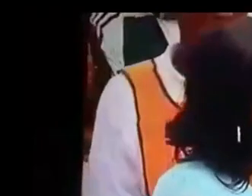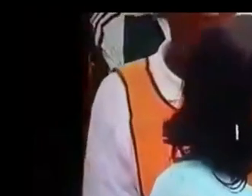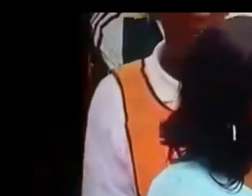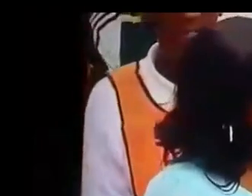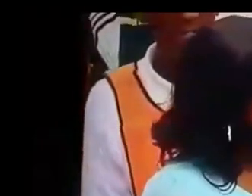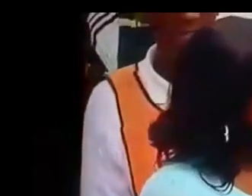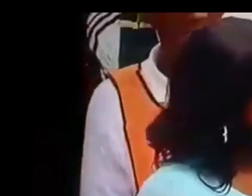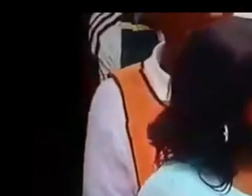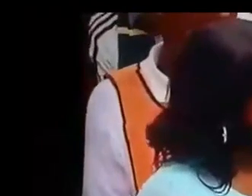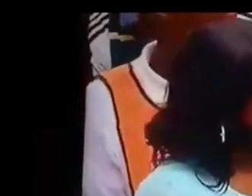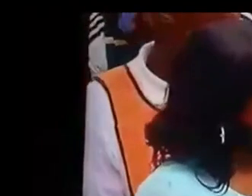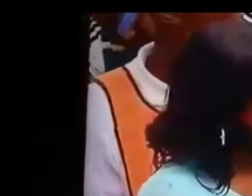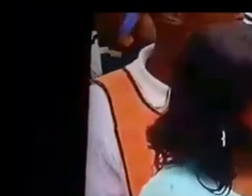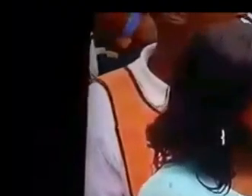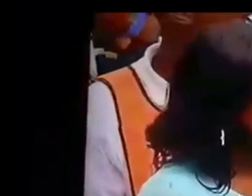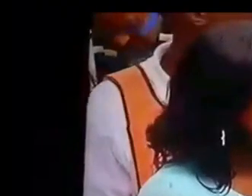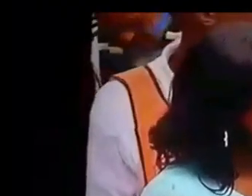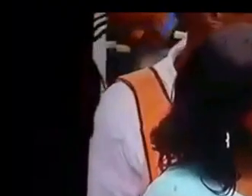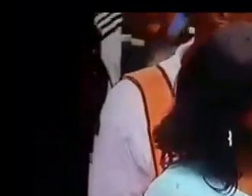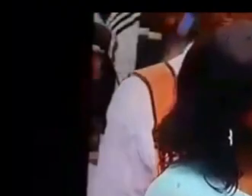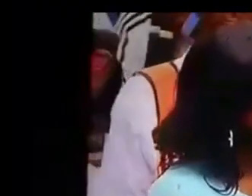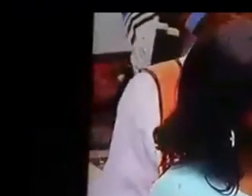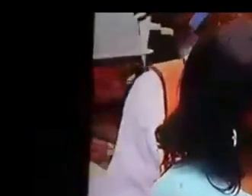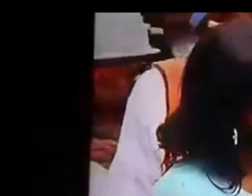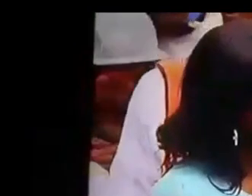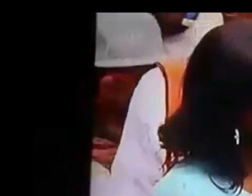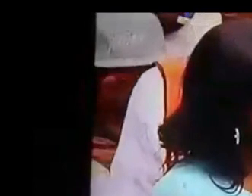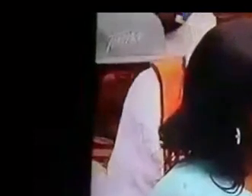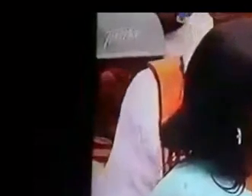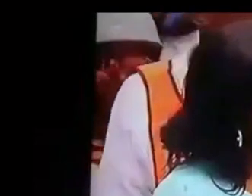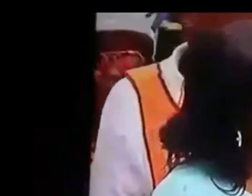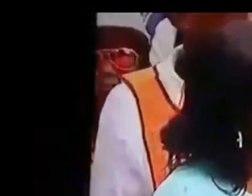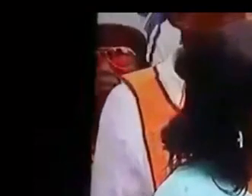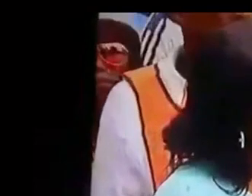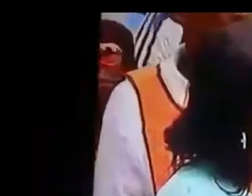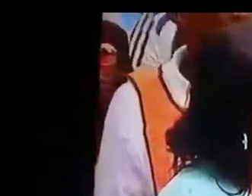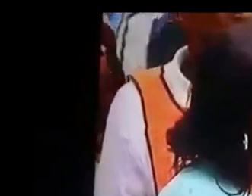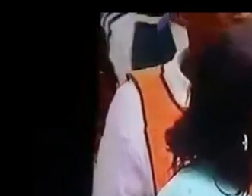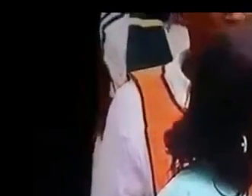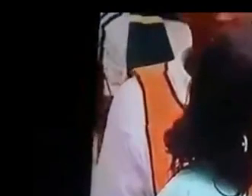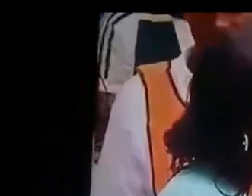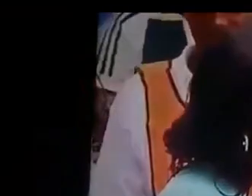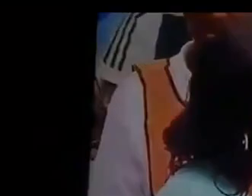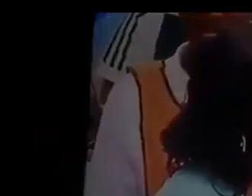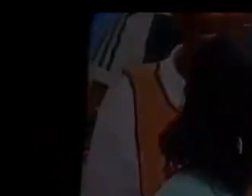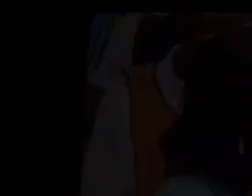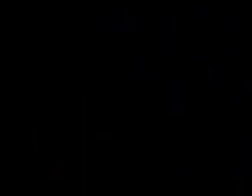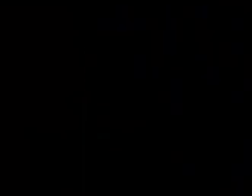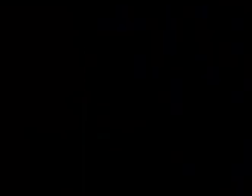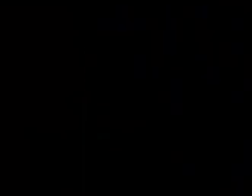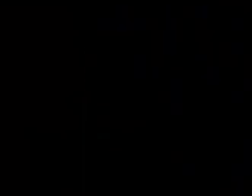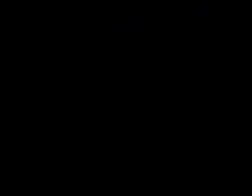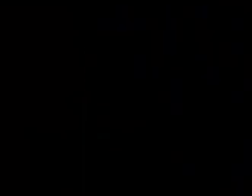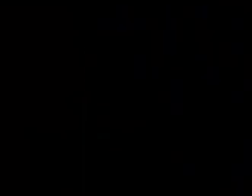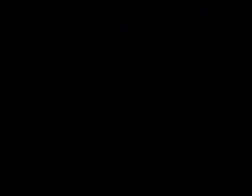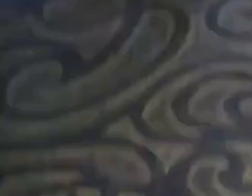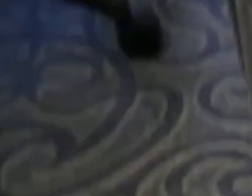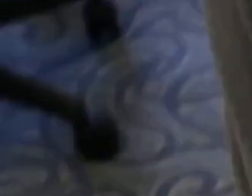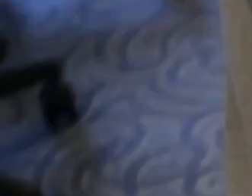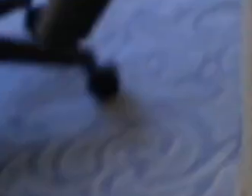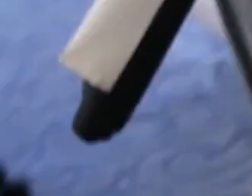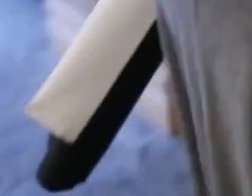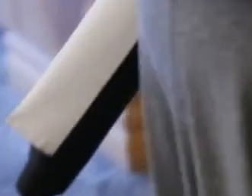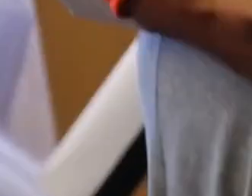we can never respect our president. We want him to know. We want Zuma to go.